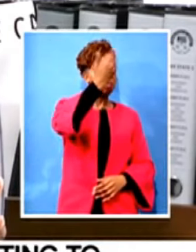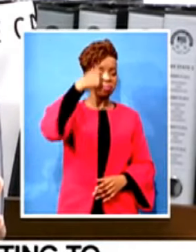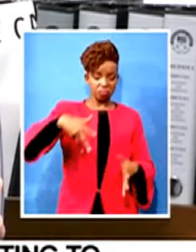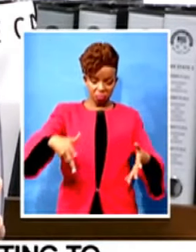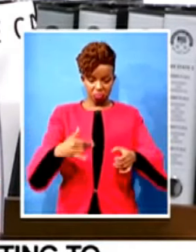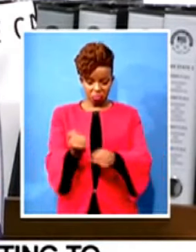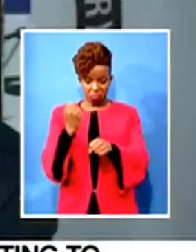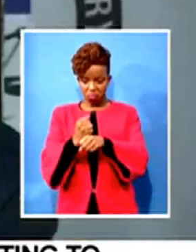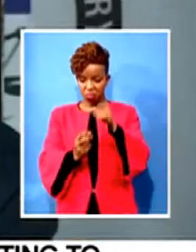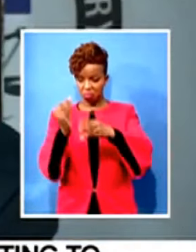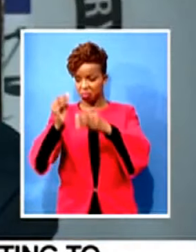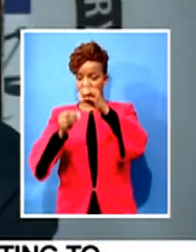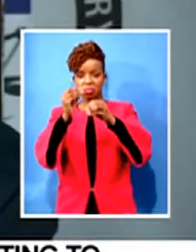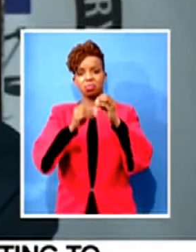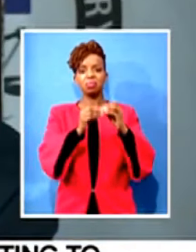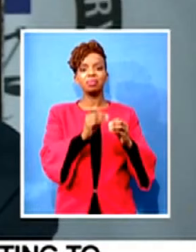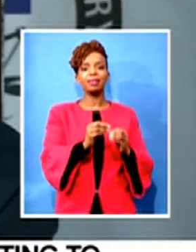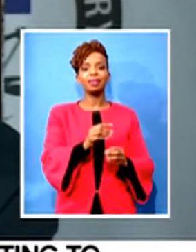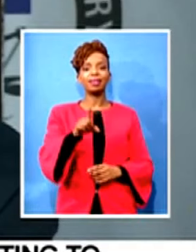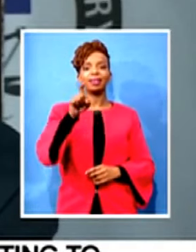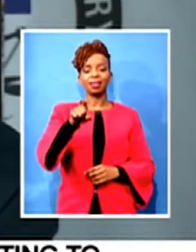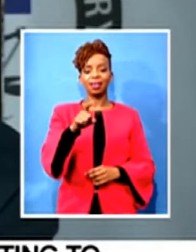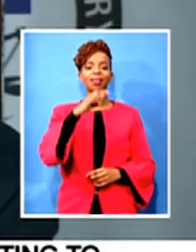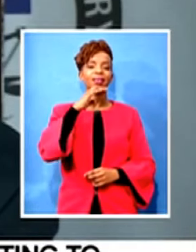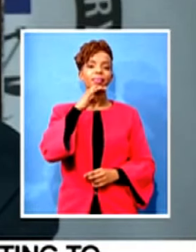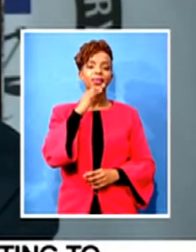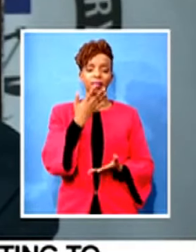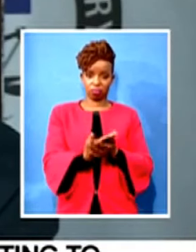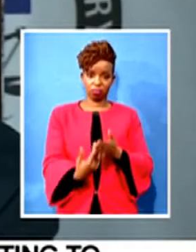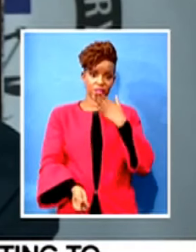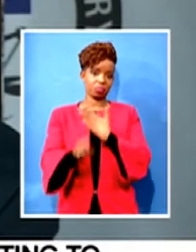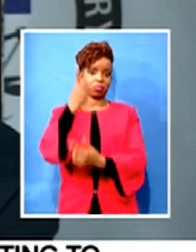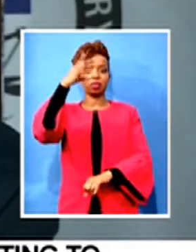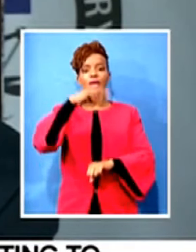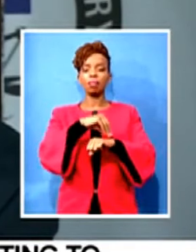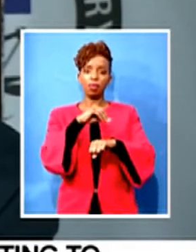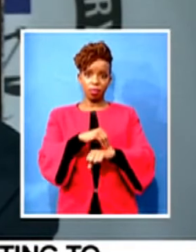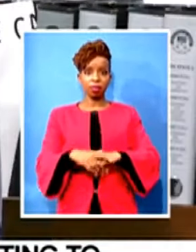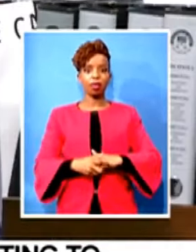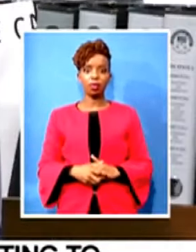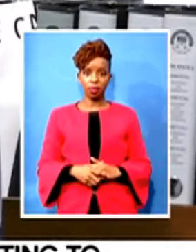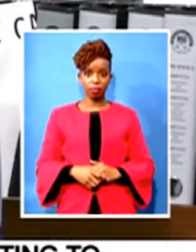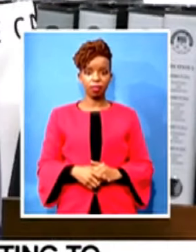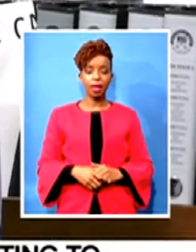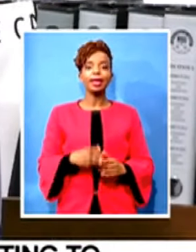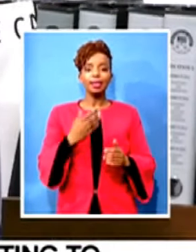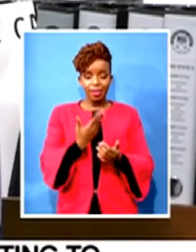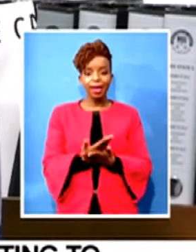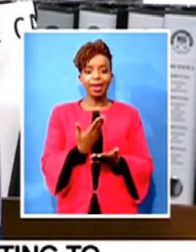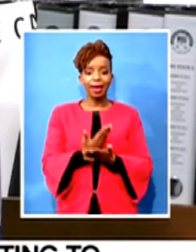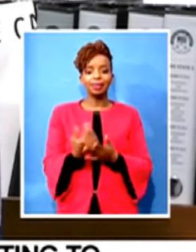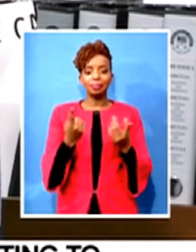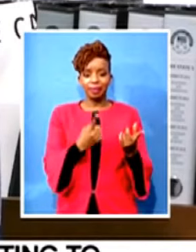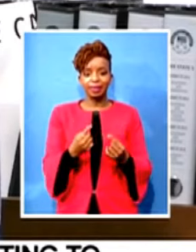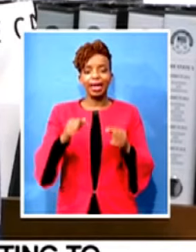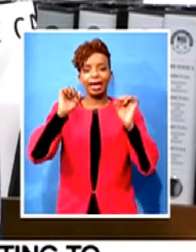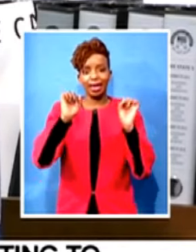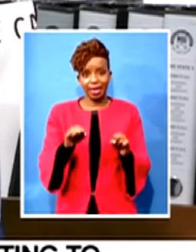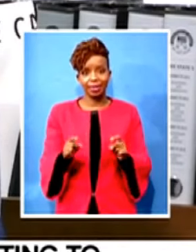It would not work. it would have been done in 1994, but it wasn't. Because this